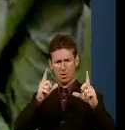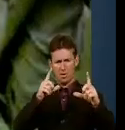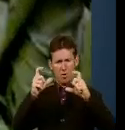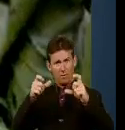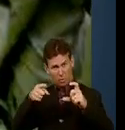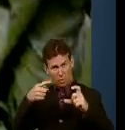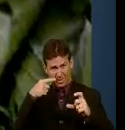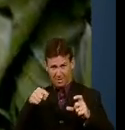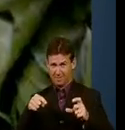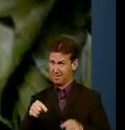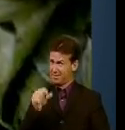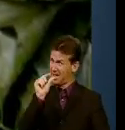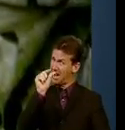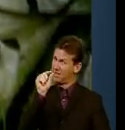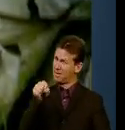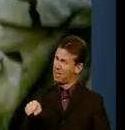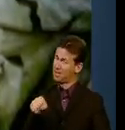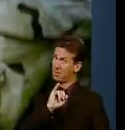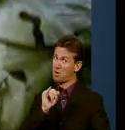seen were the tip of the iceberg.